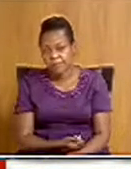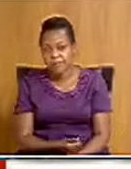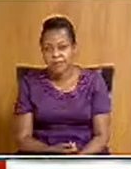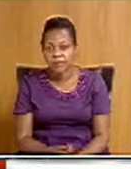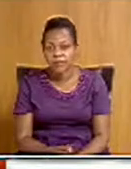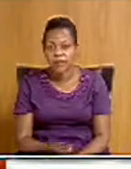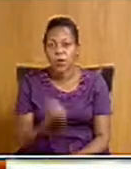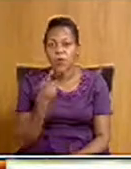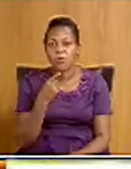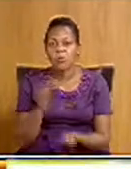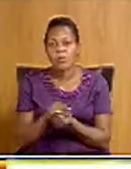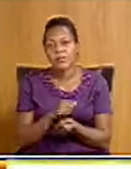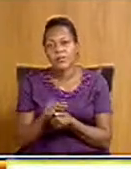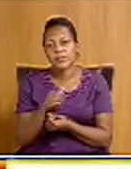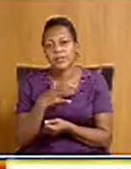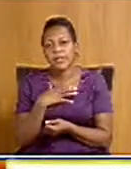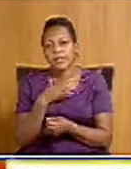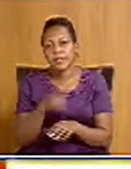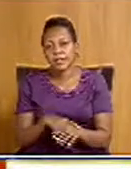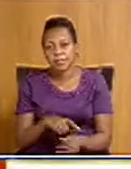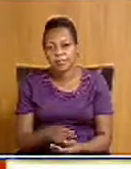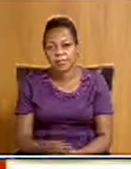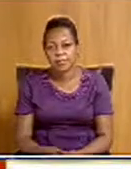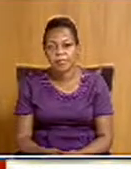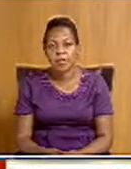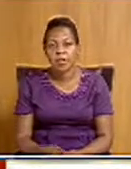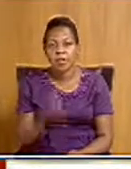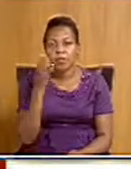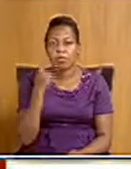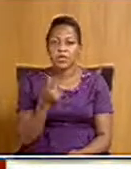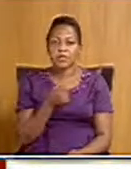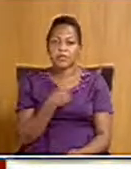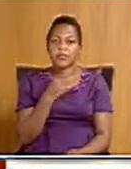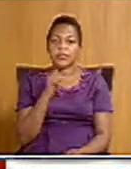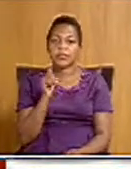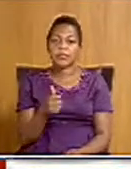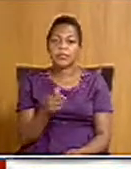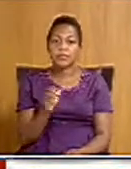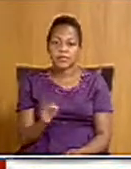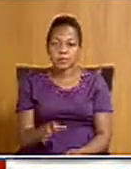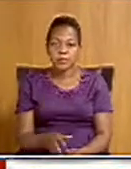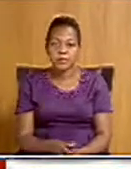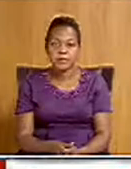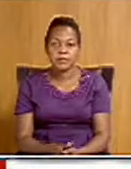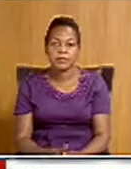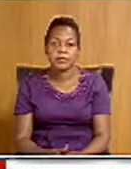who waste so much time because they have no confidence in themselves.